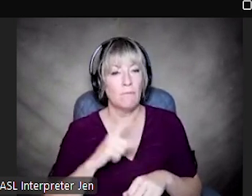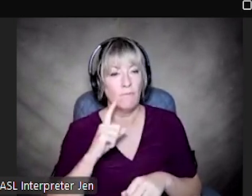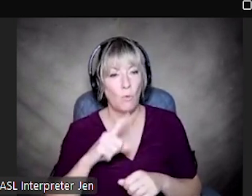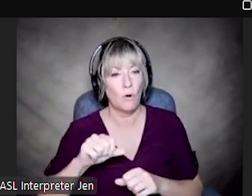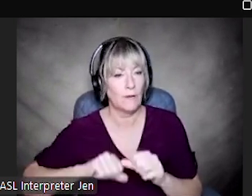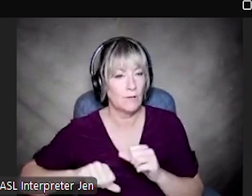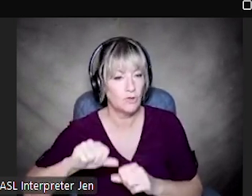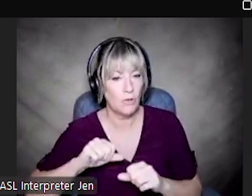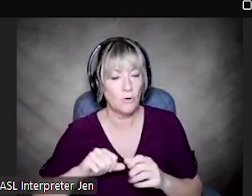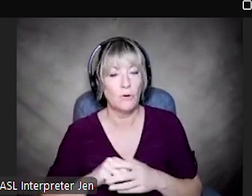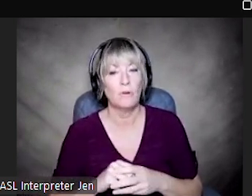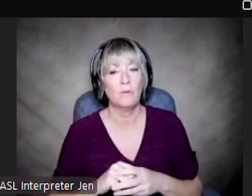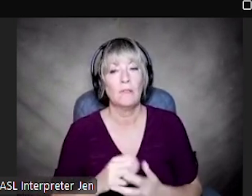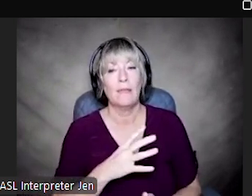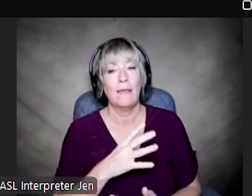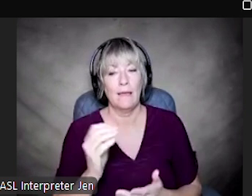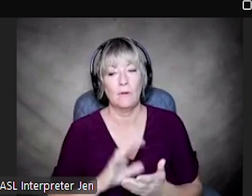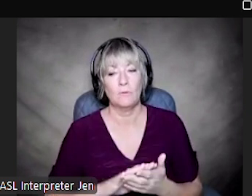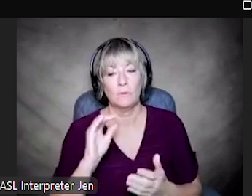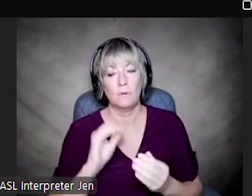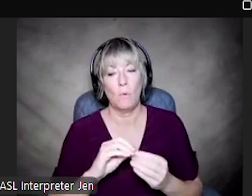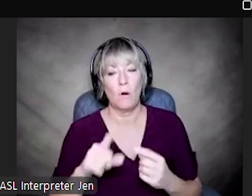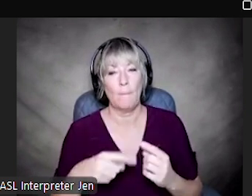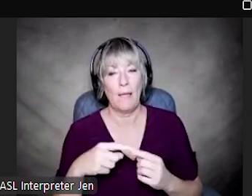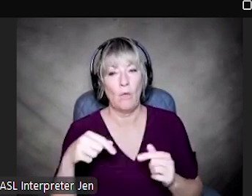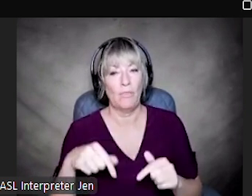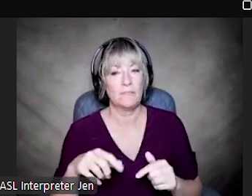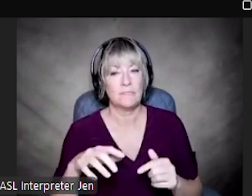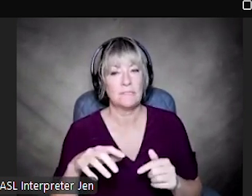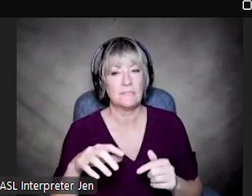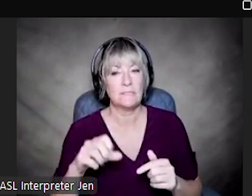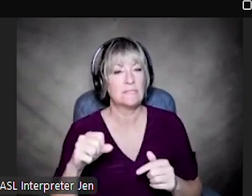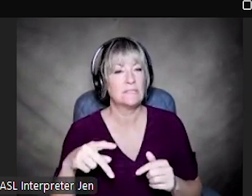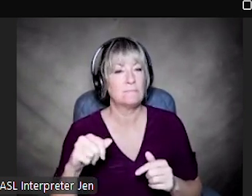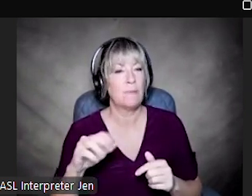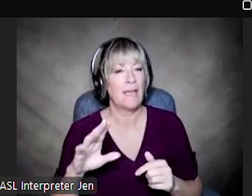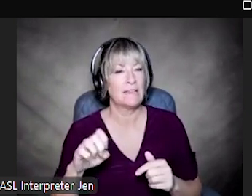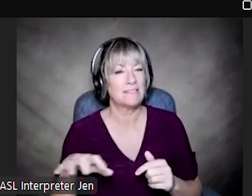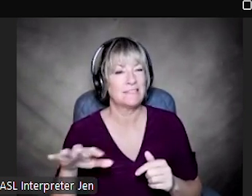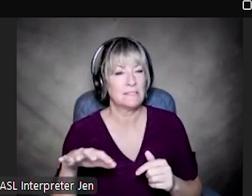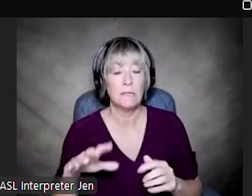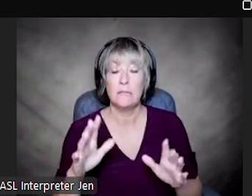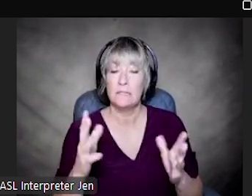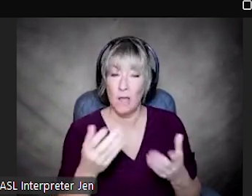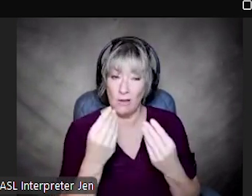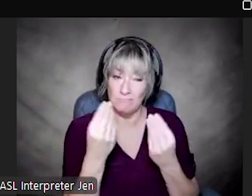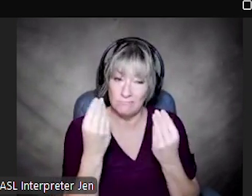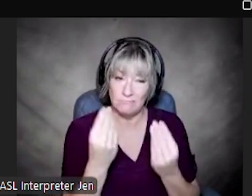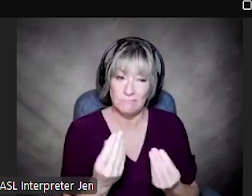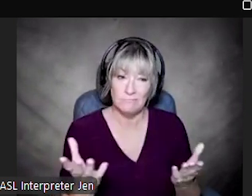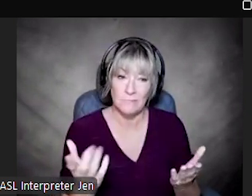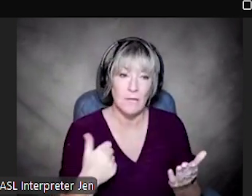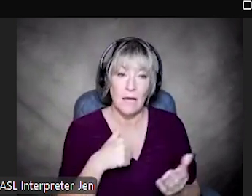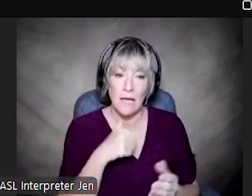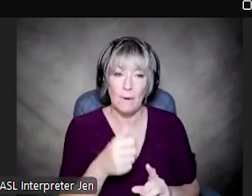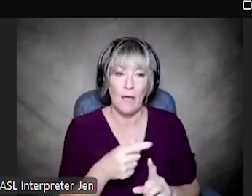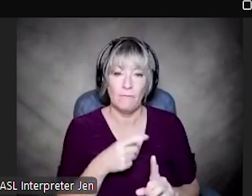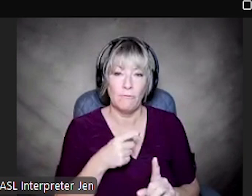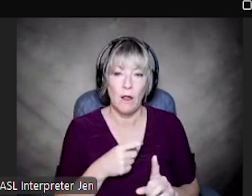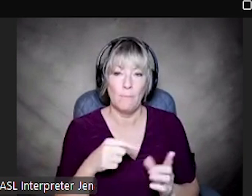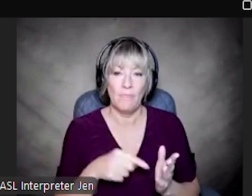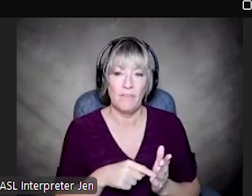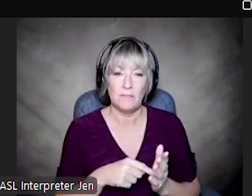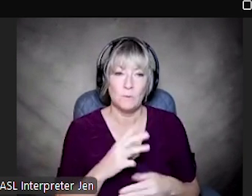other and to learning more about the space. So, in full transparency, I don't come from